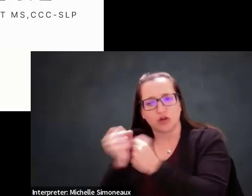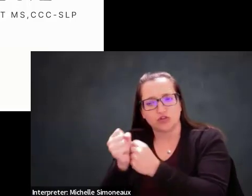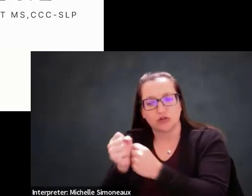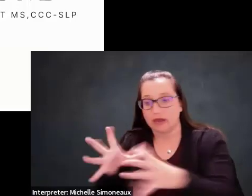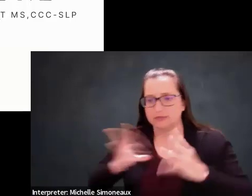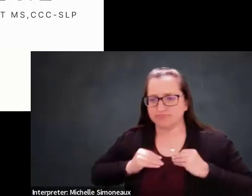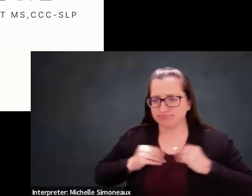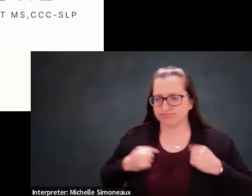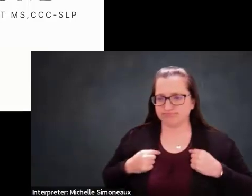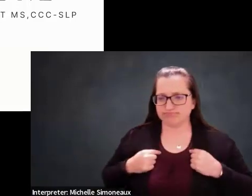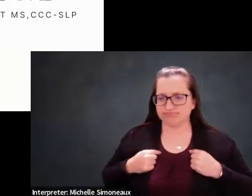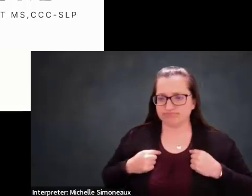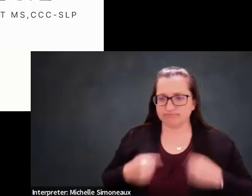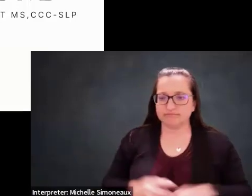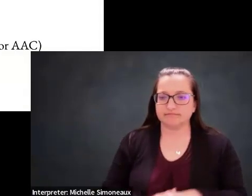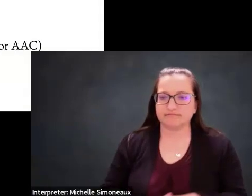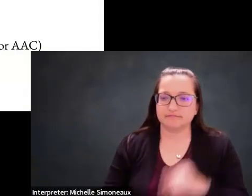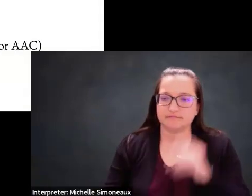accept.